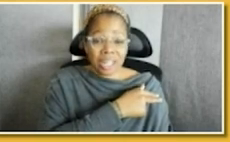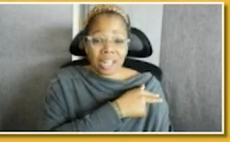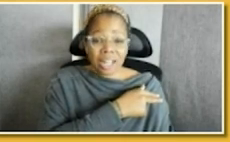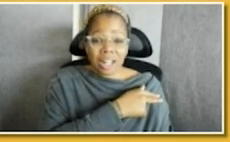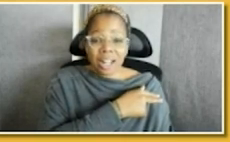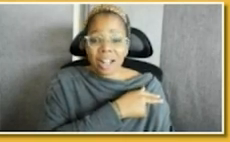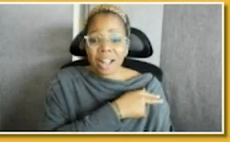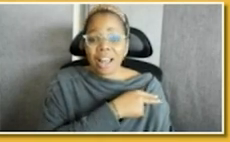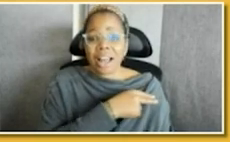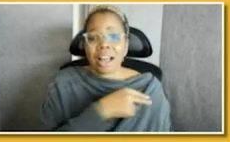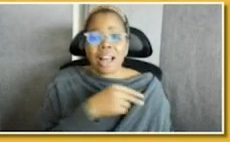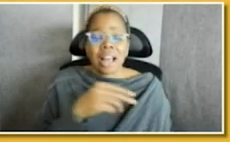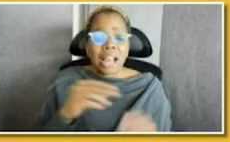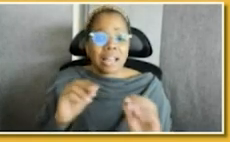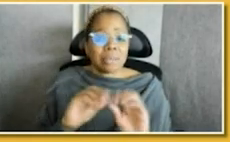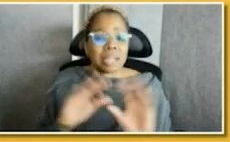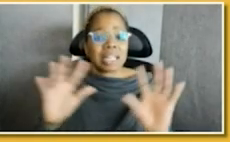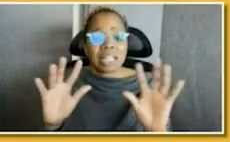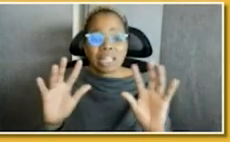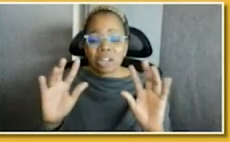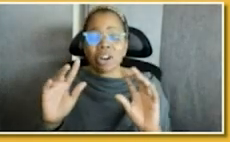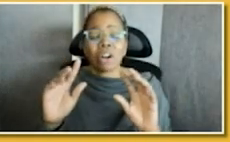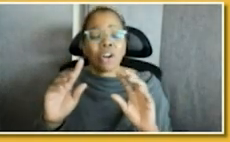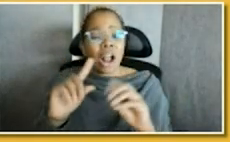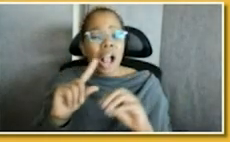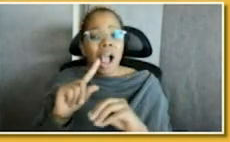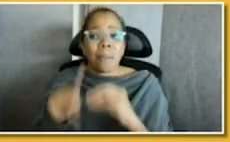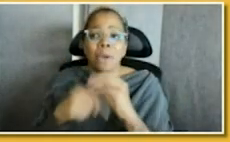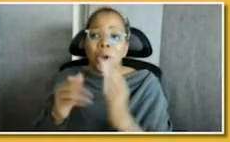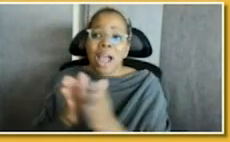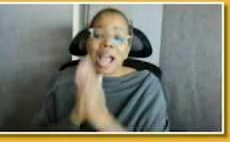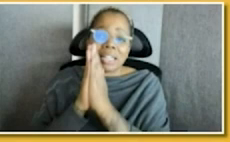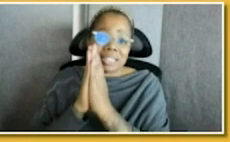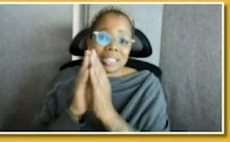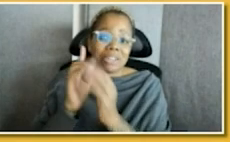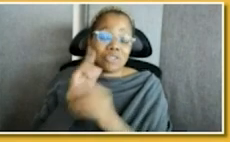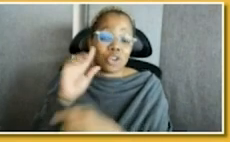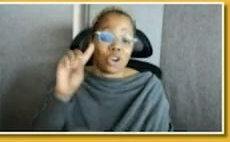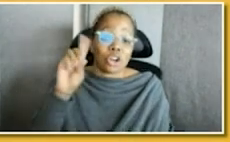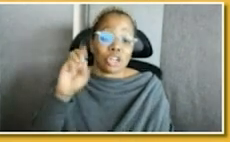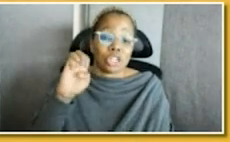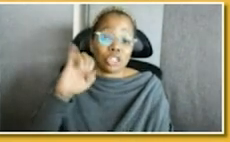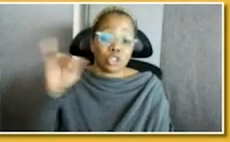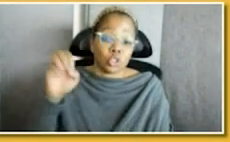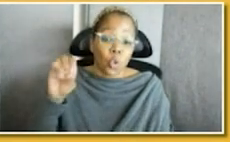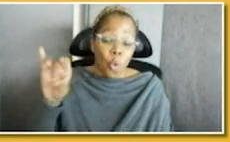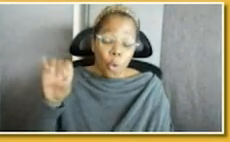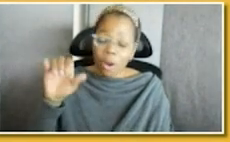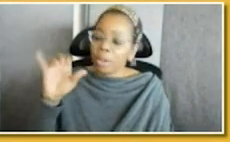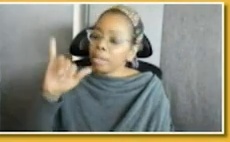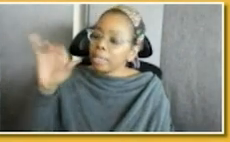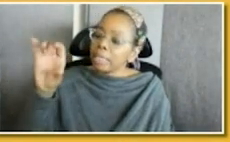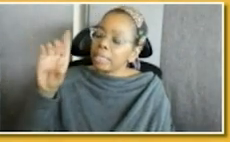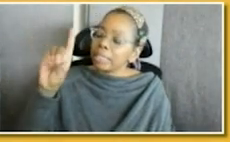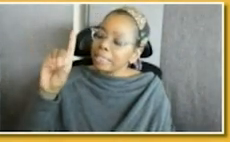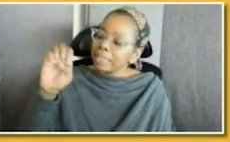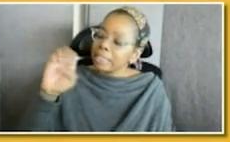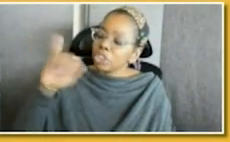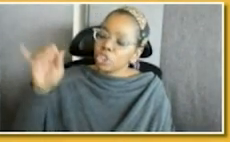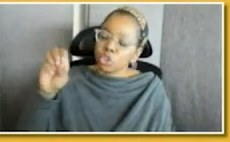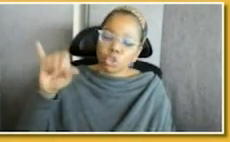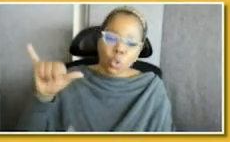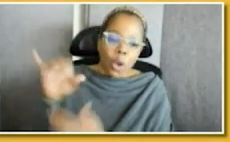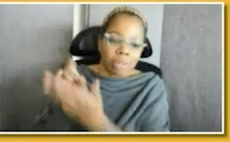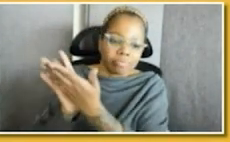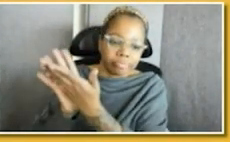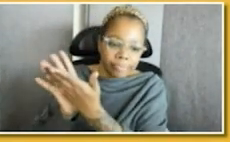about calling for this type of calling for DeJoy's ousting. But, you know, it's going to take the membership of these